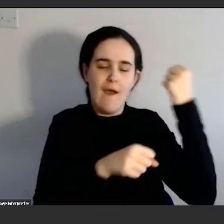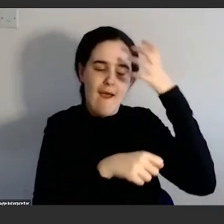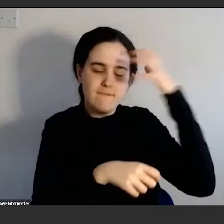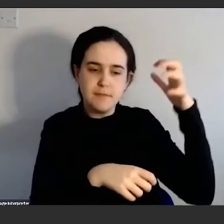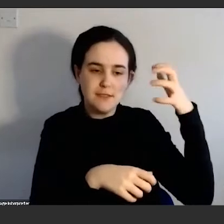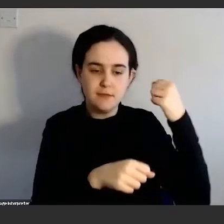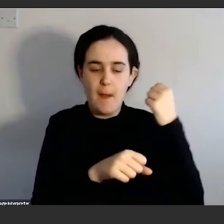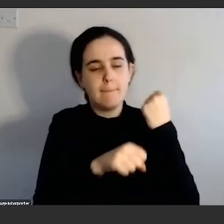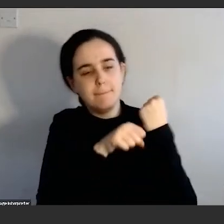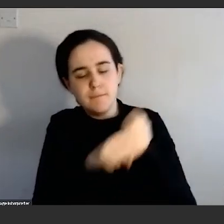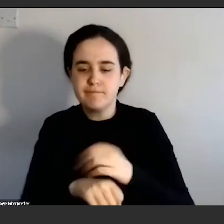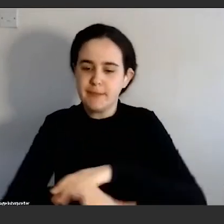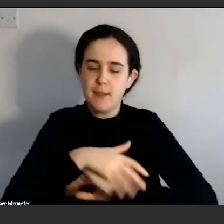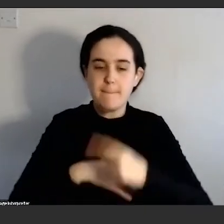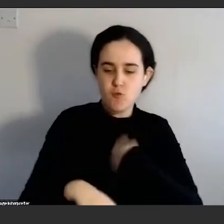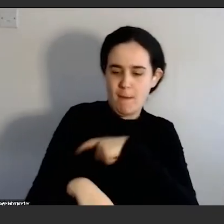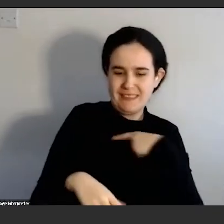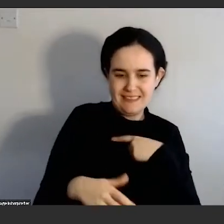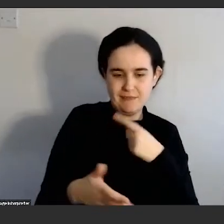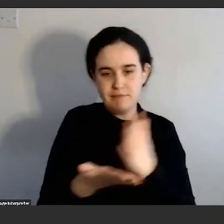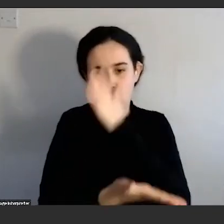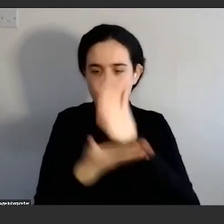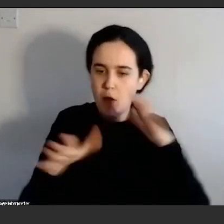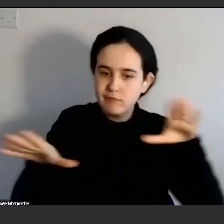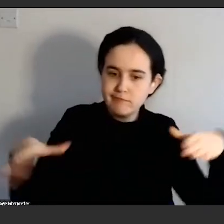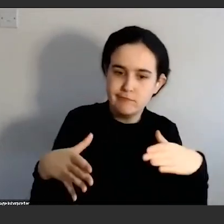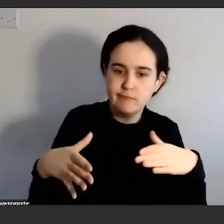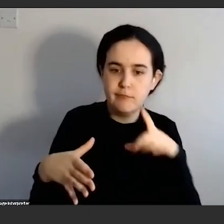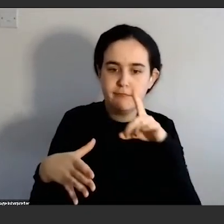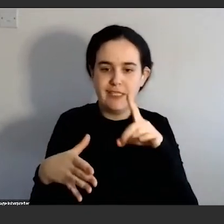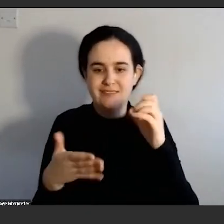all, access to information. The